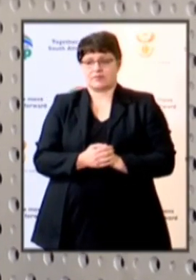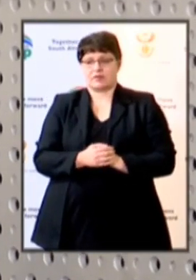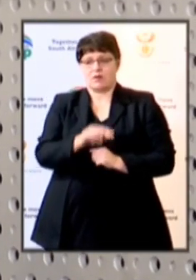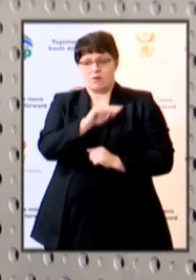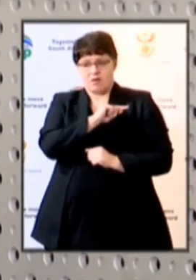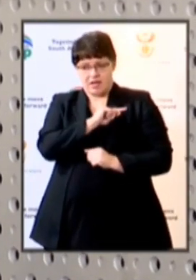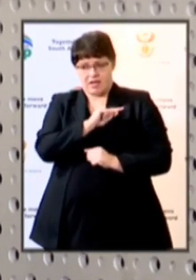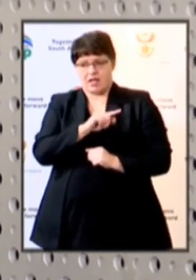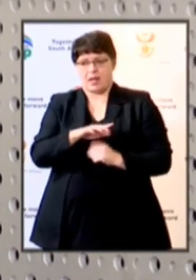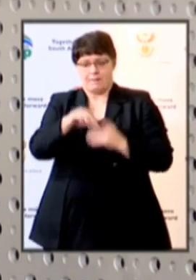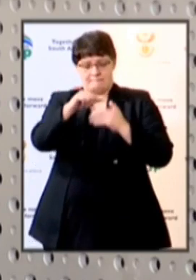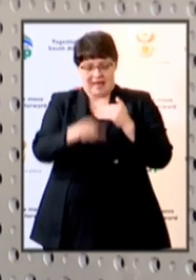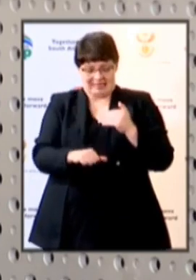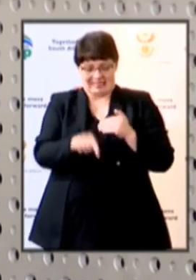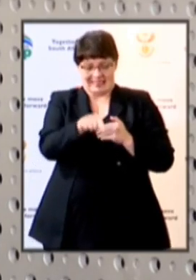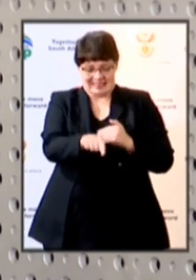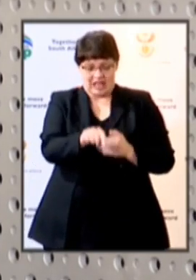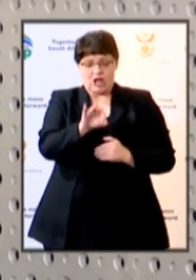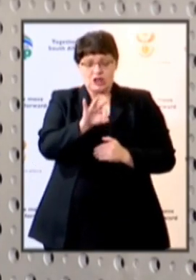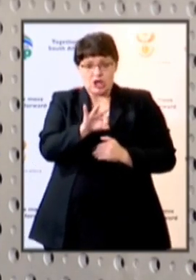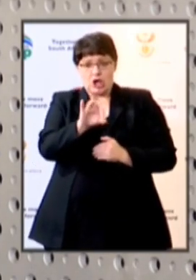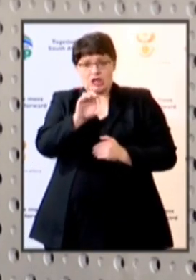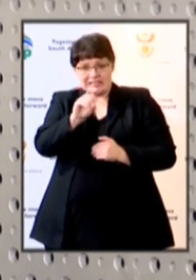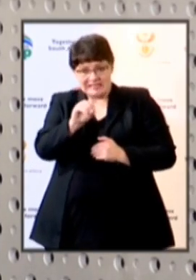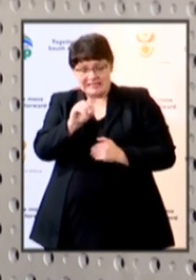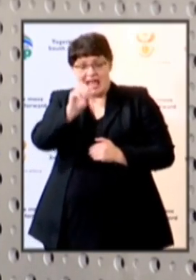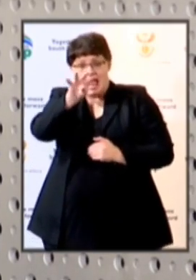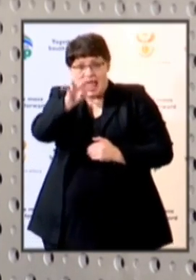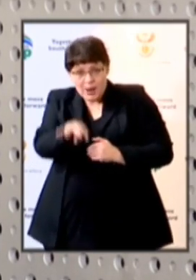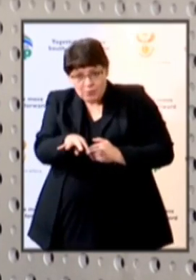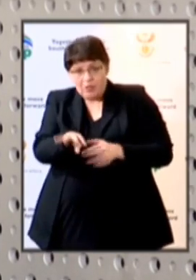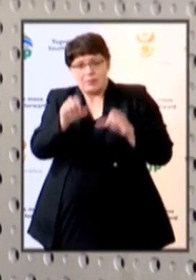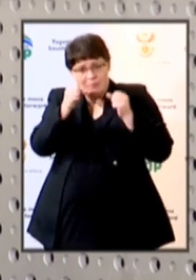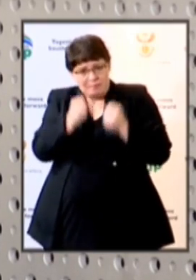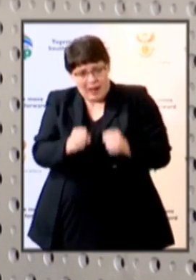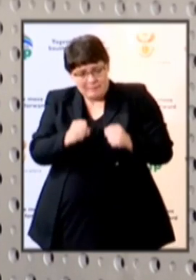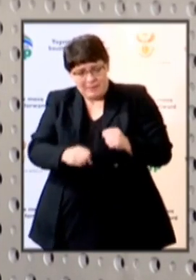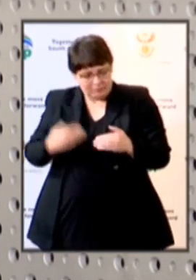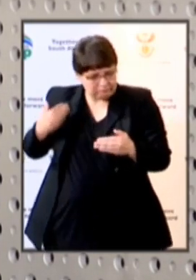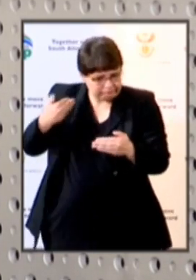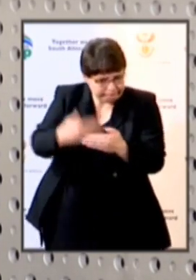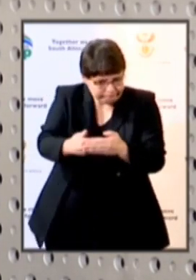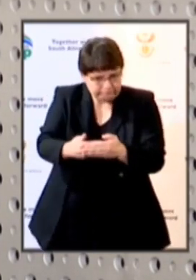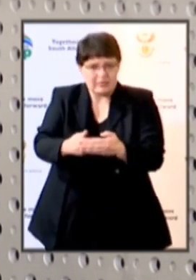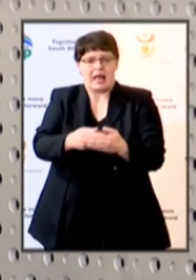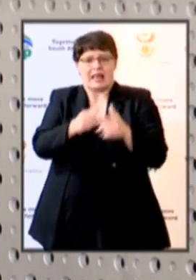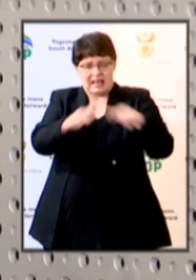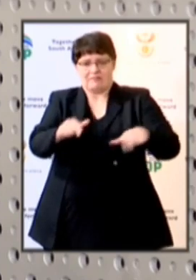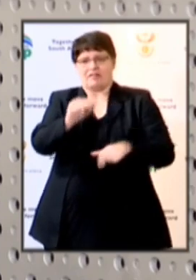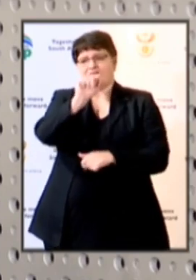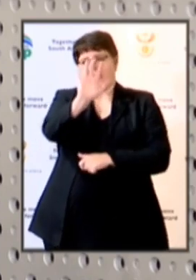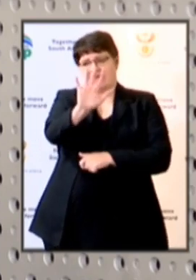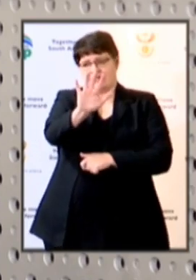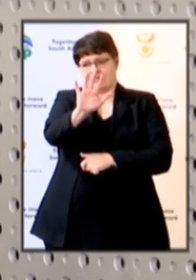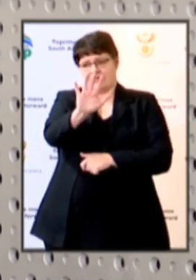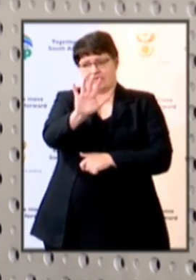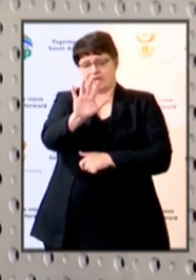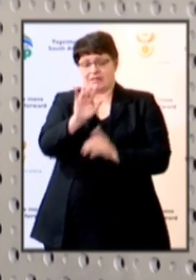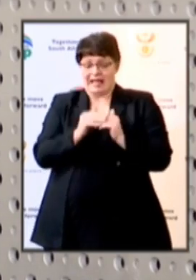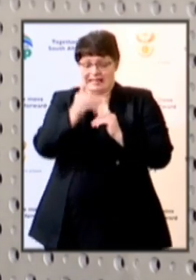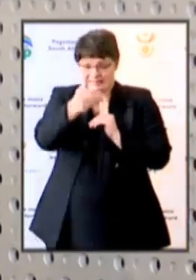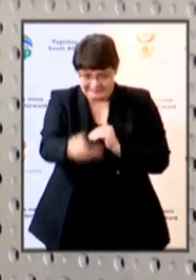le yange-30 lo level 5 esese kuwona. So ke sisezawucela ke